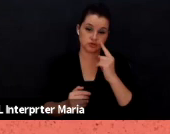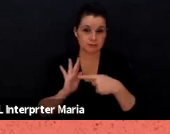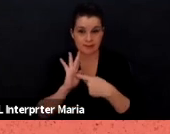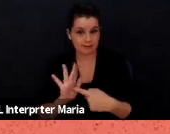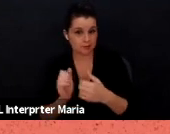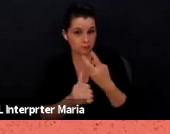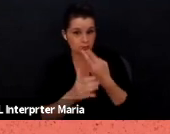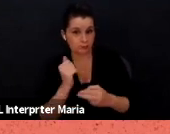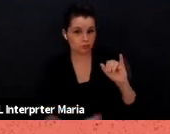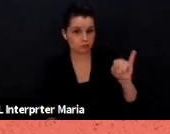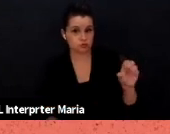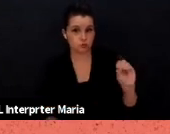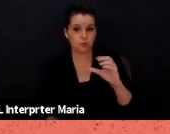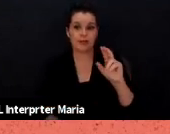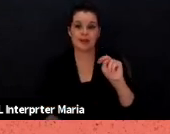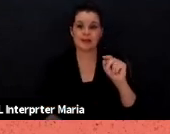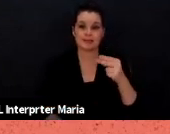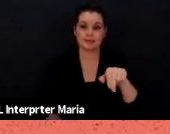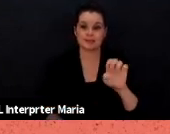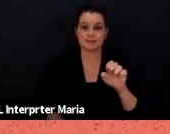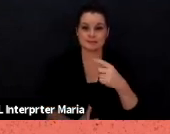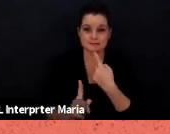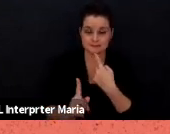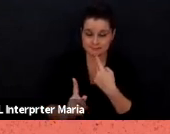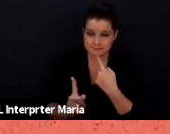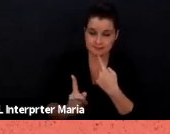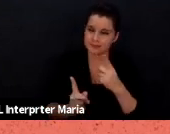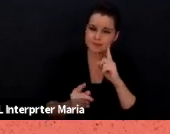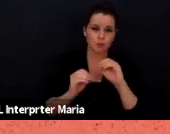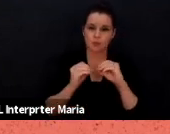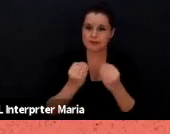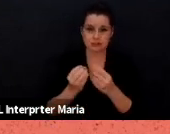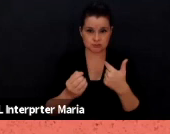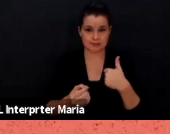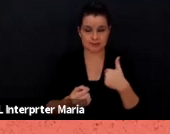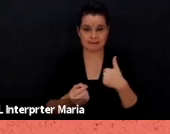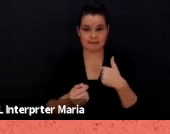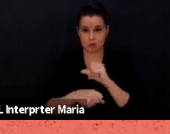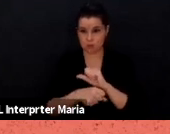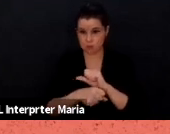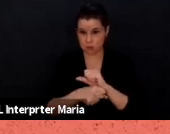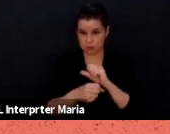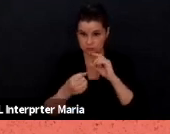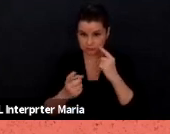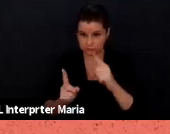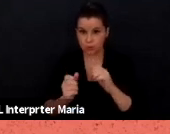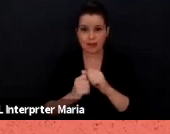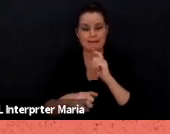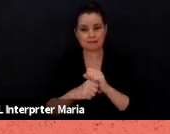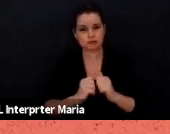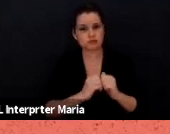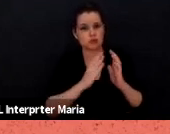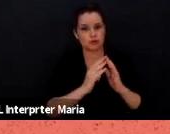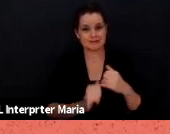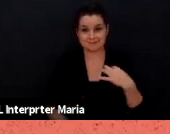both Joe and Natalie said, you know, the organization that I work for, I actually started as a